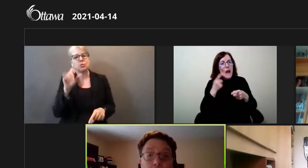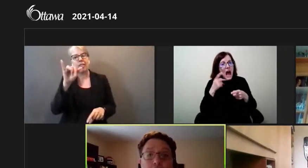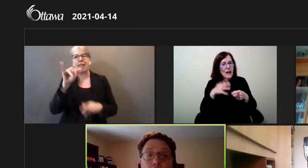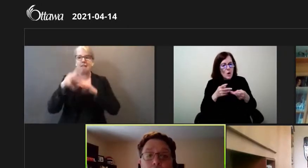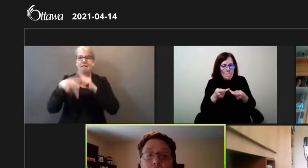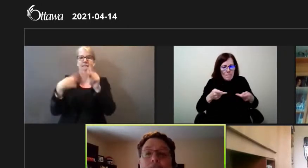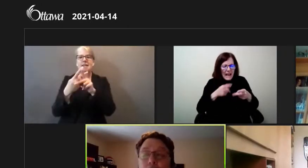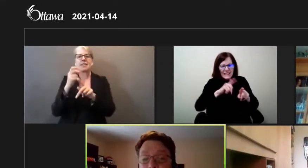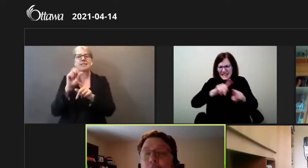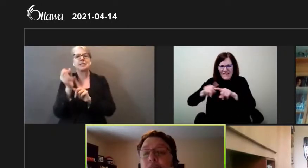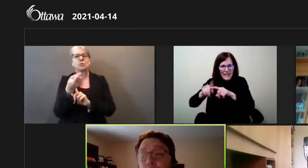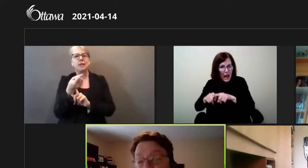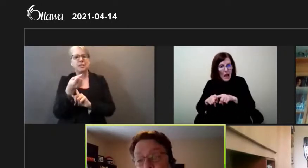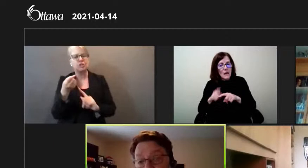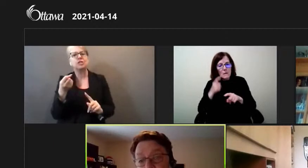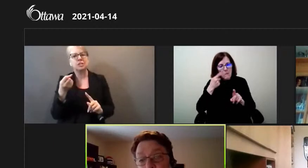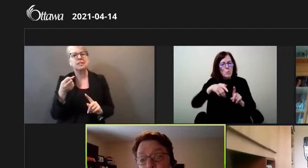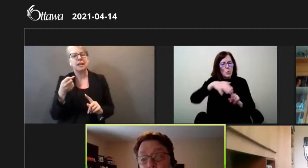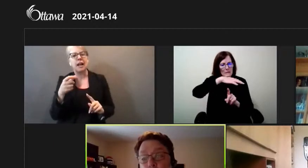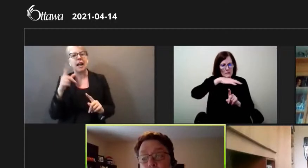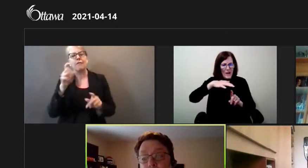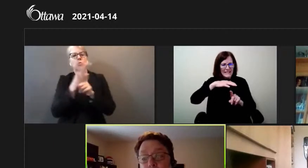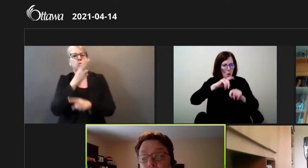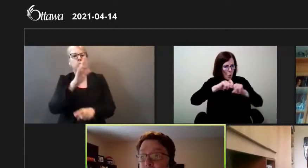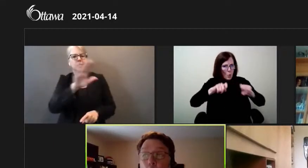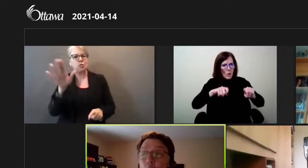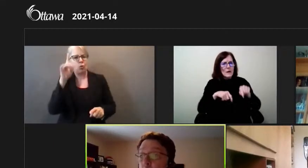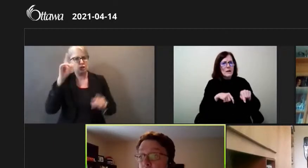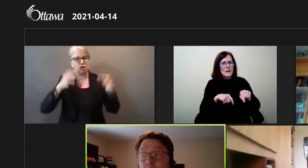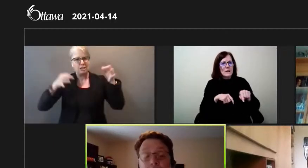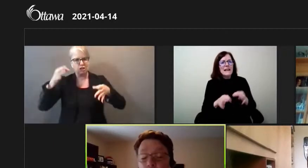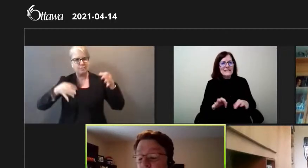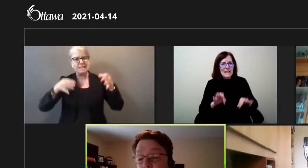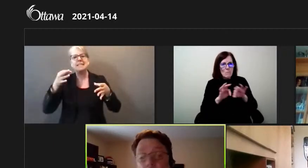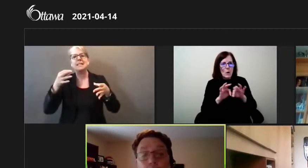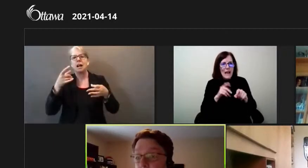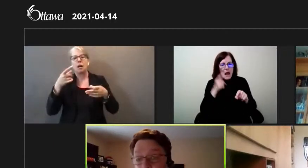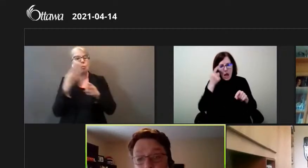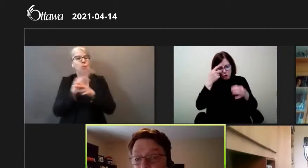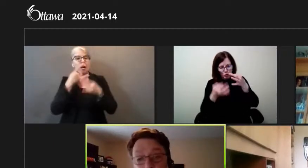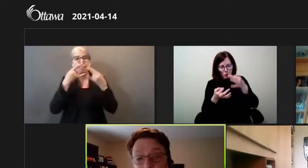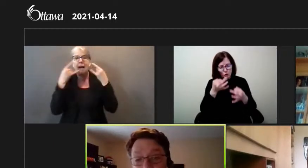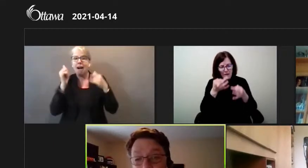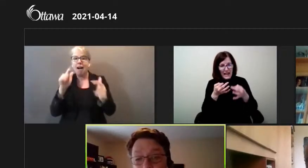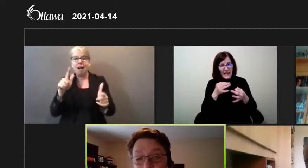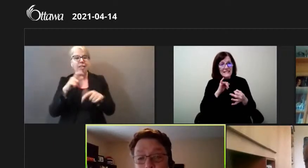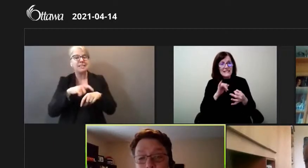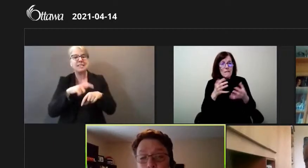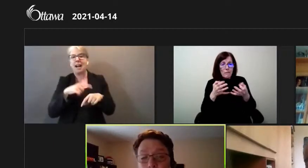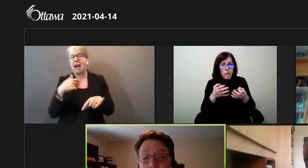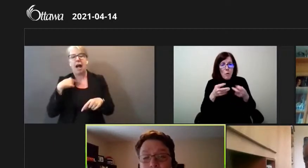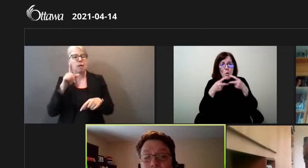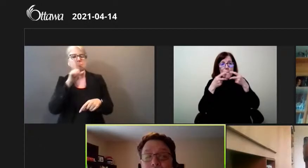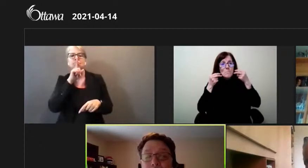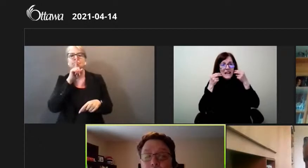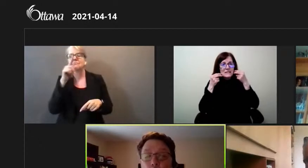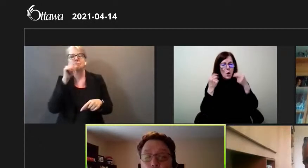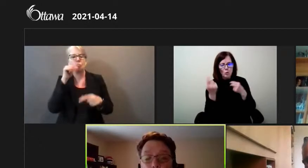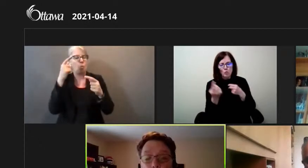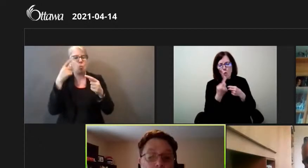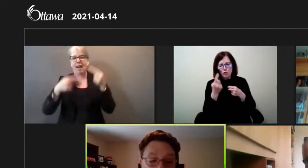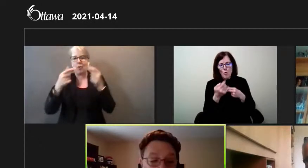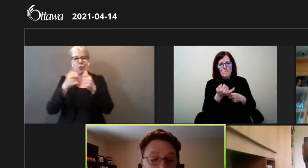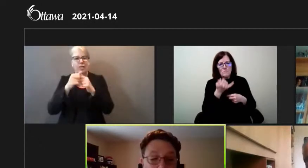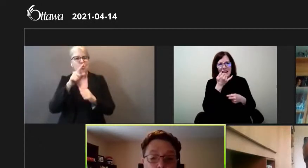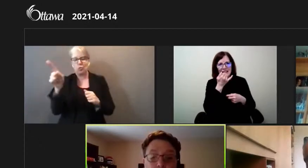situation, I think there needs to be a bit of judgment, but if you want to wear a mask all the time, absolutely would not argue with you. Well done. If you want